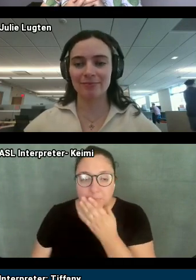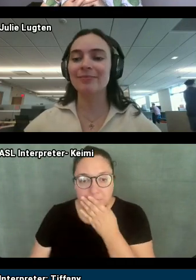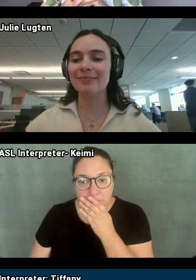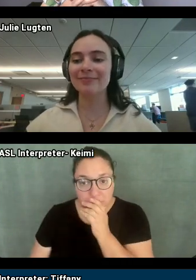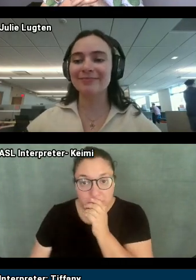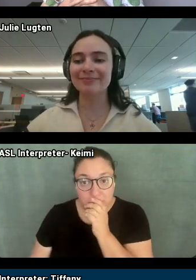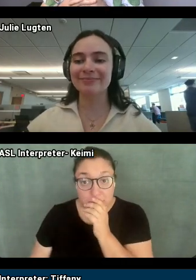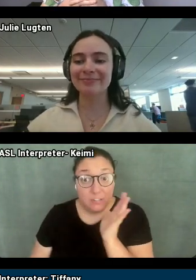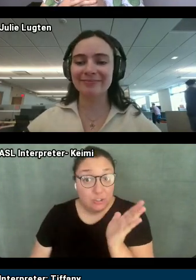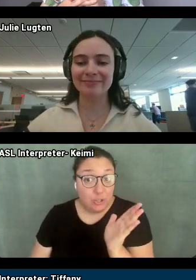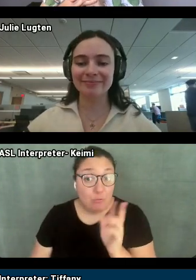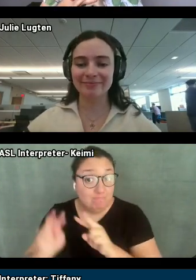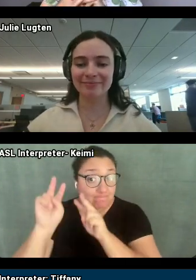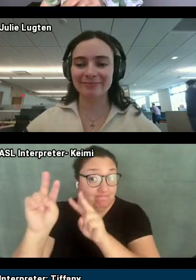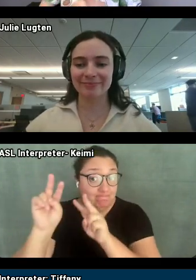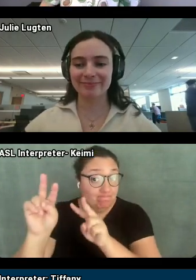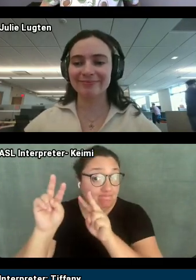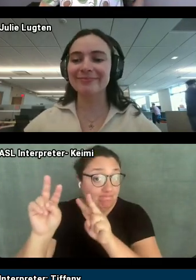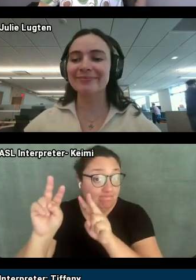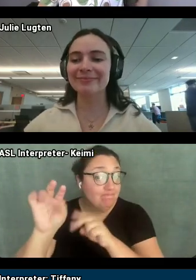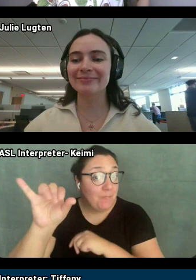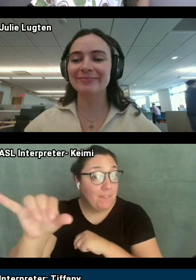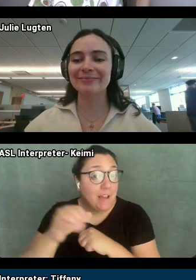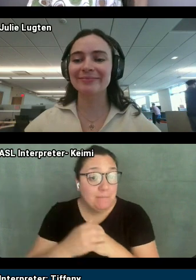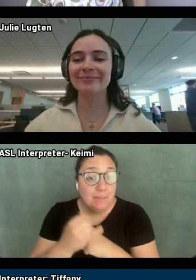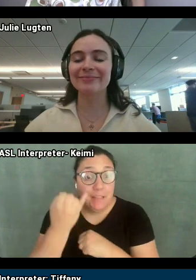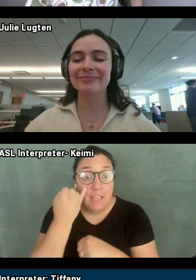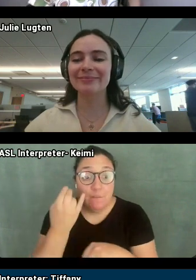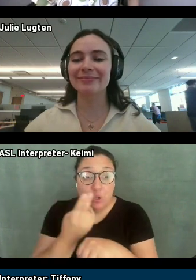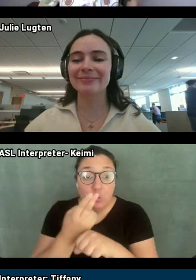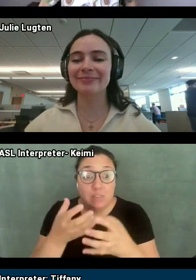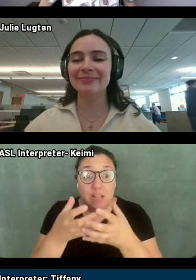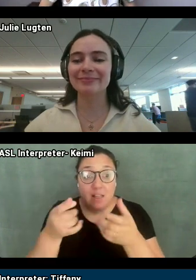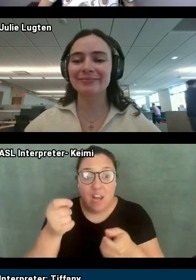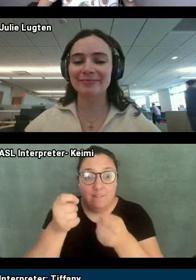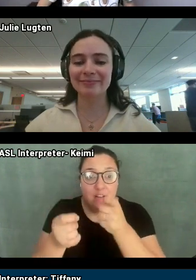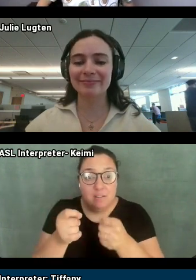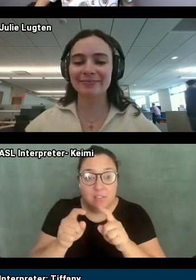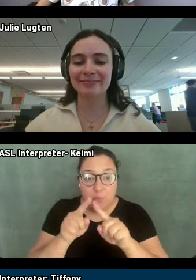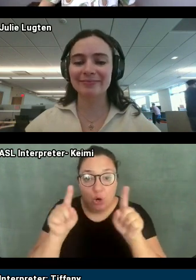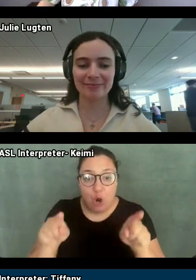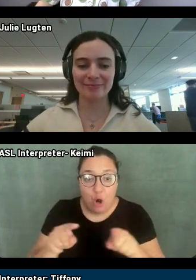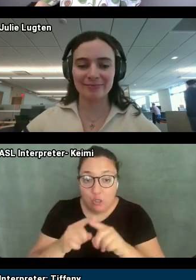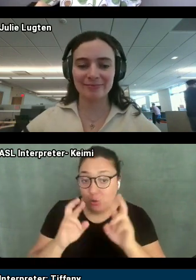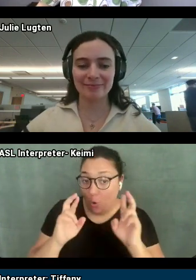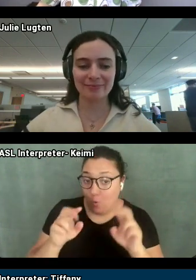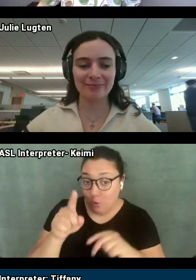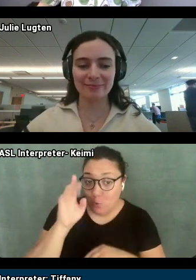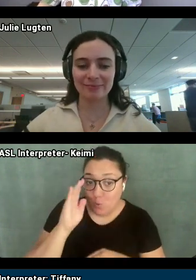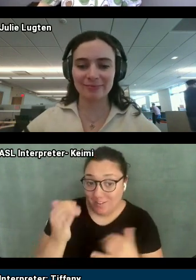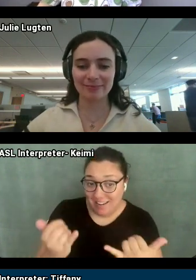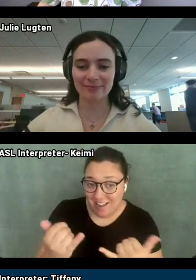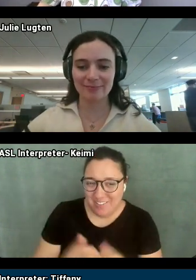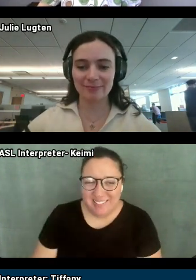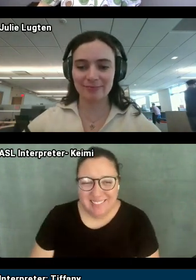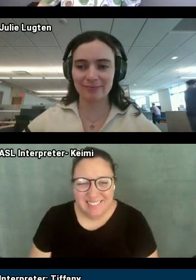So keep an eye out for that one in the future if you're using a bunch of custom cards. Hopefully you are now.